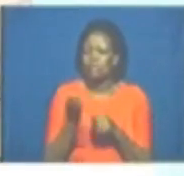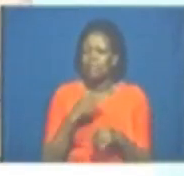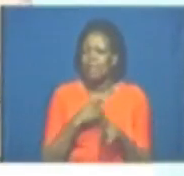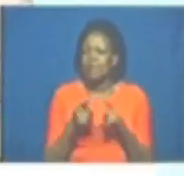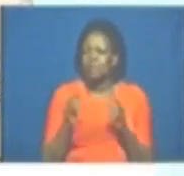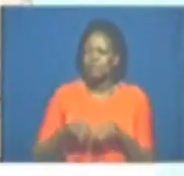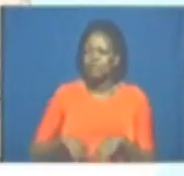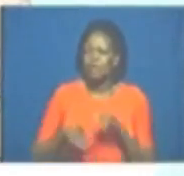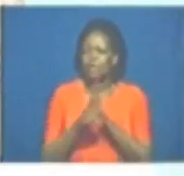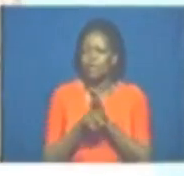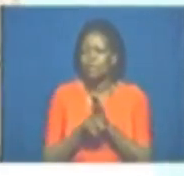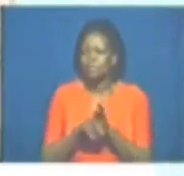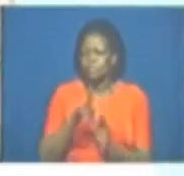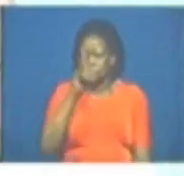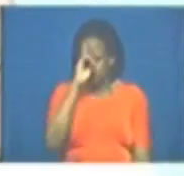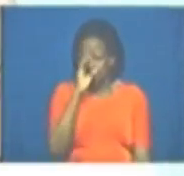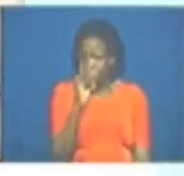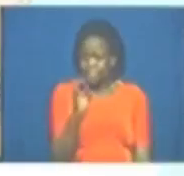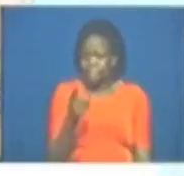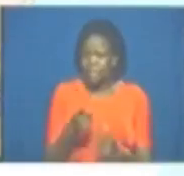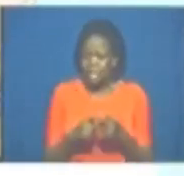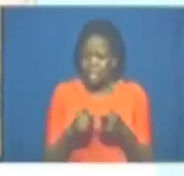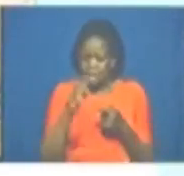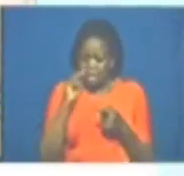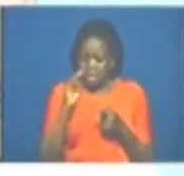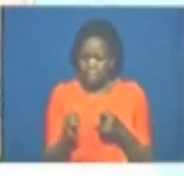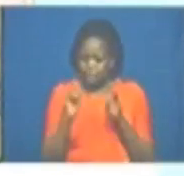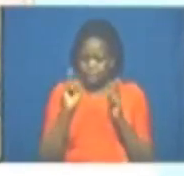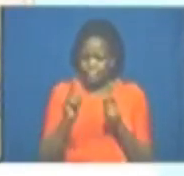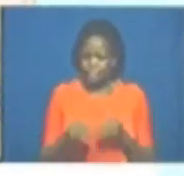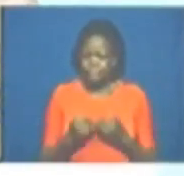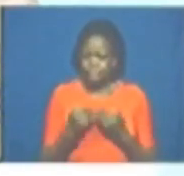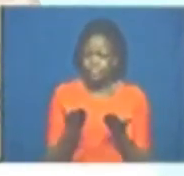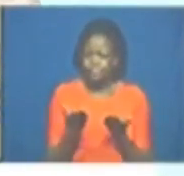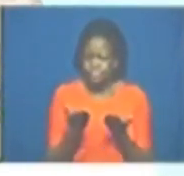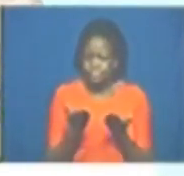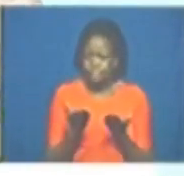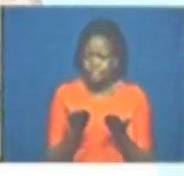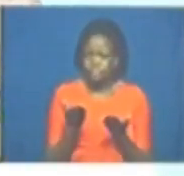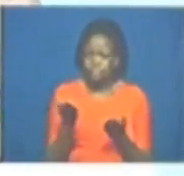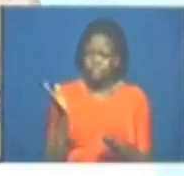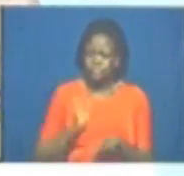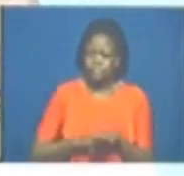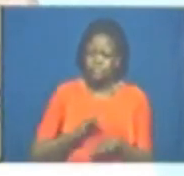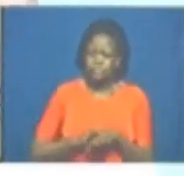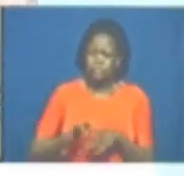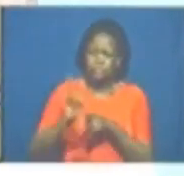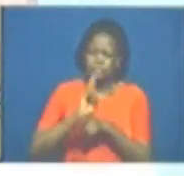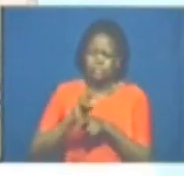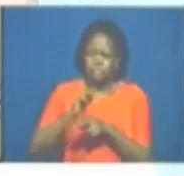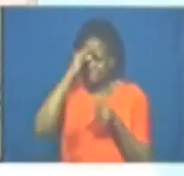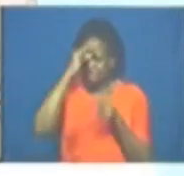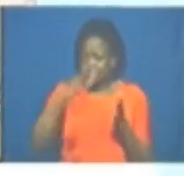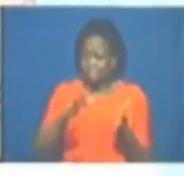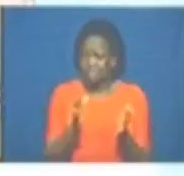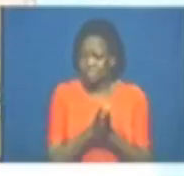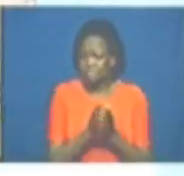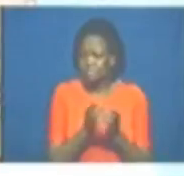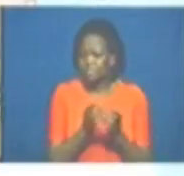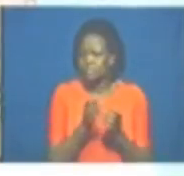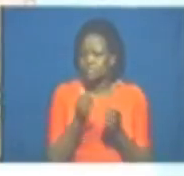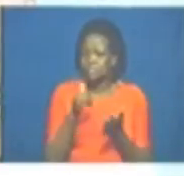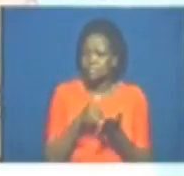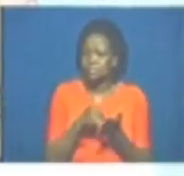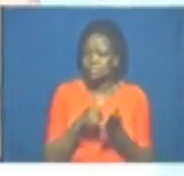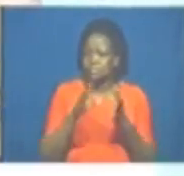the law per se, then the MCAs are supposed to provide a very robust oversight to the governor, and they are involved in